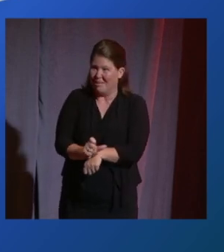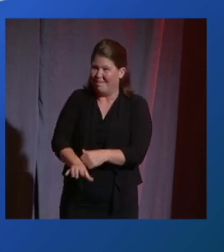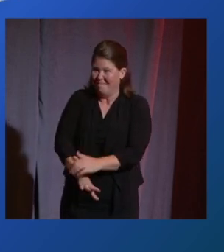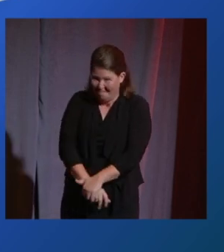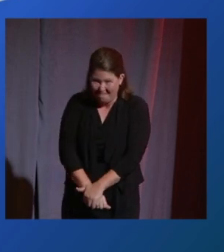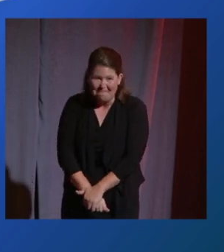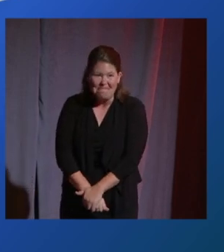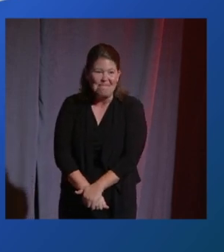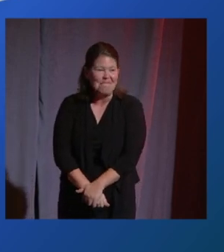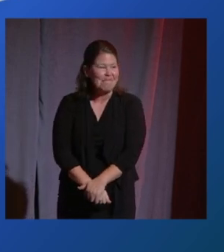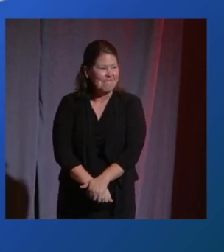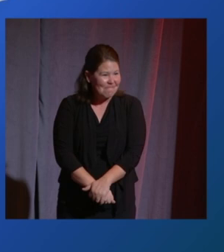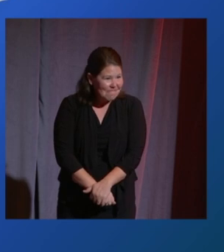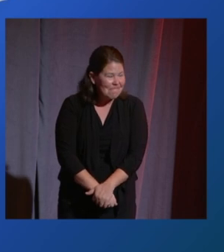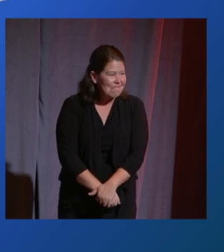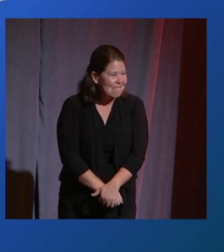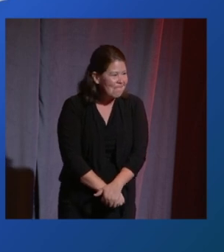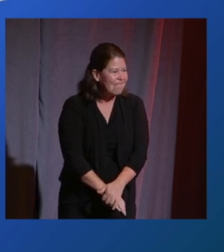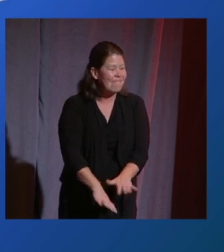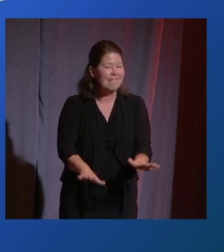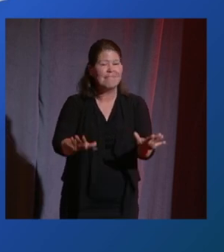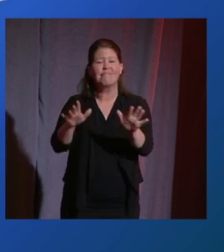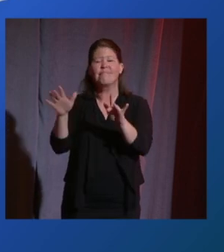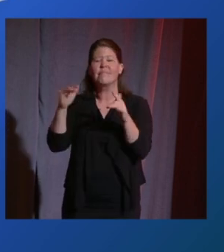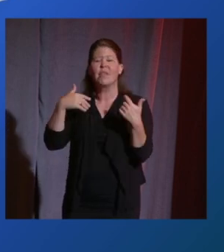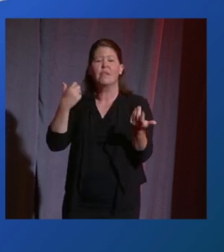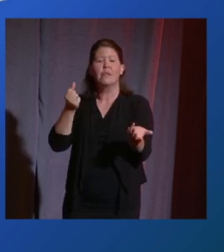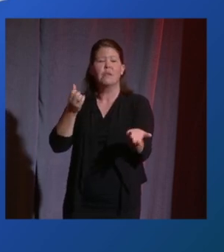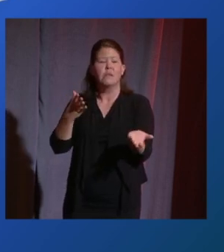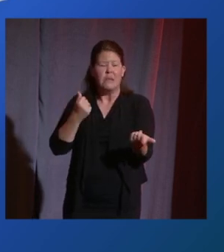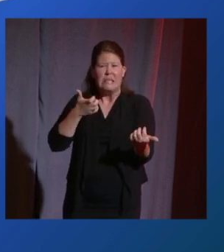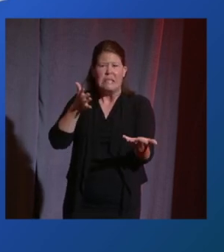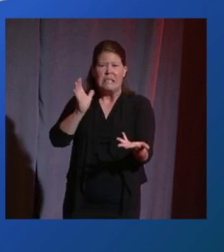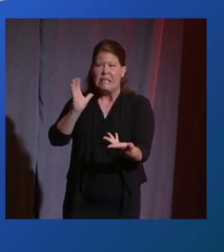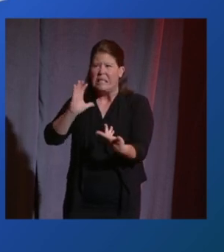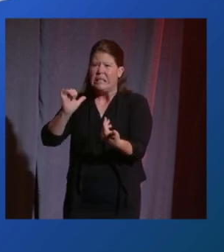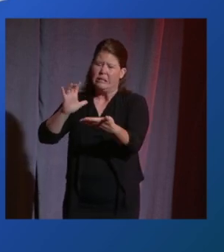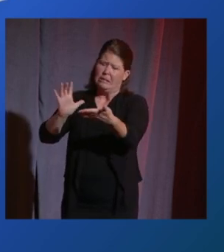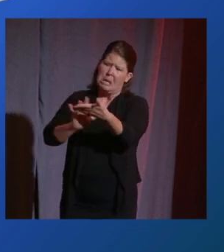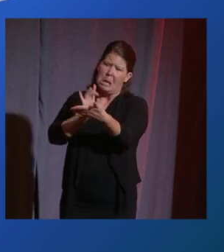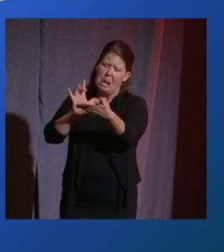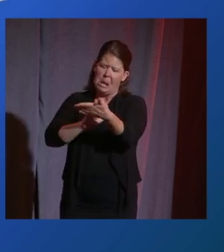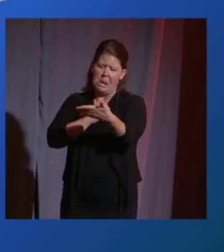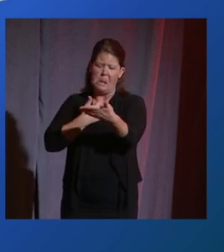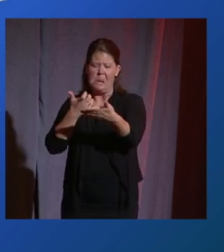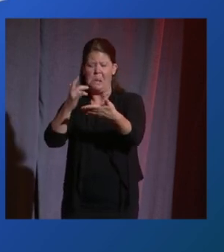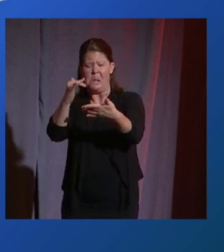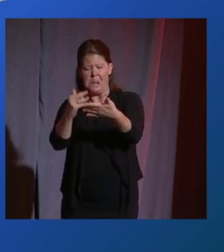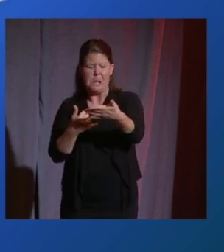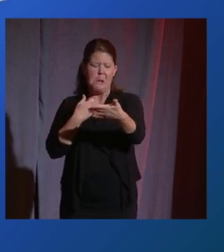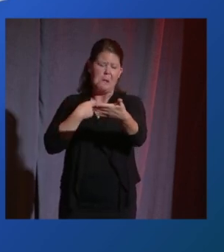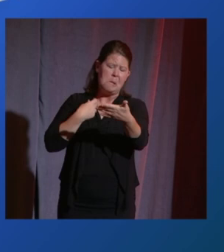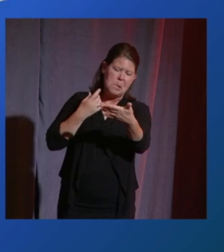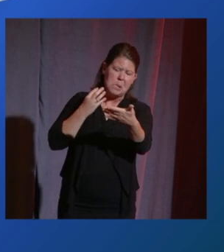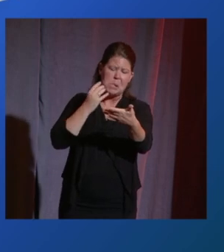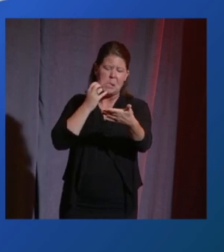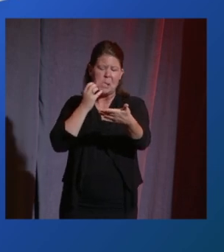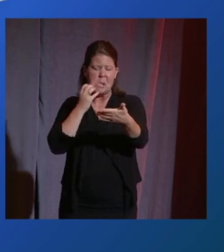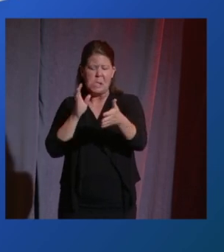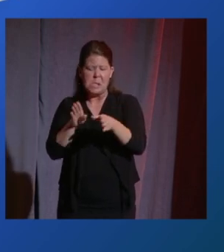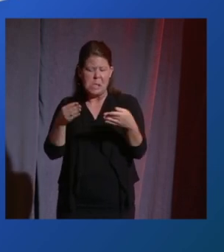I came across a job with big DOD through the department of Navy civilian personnel